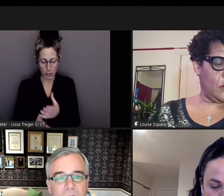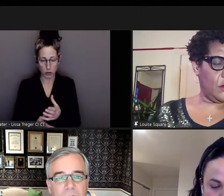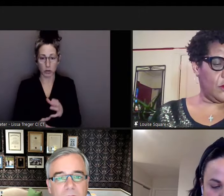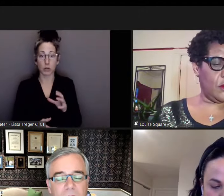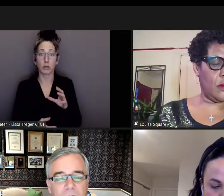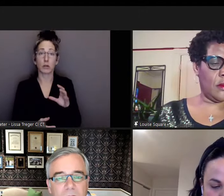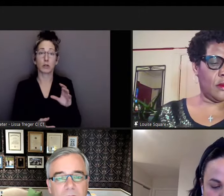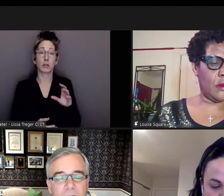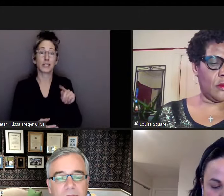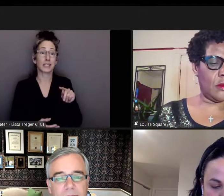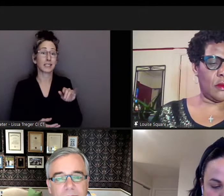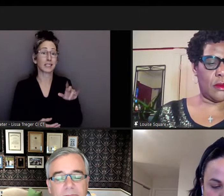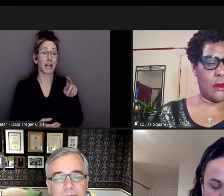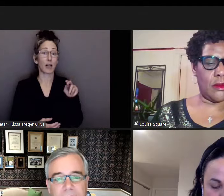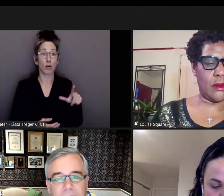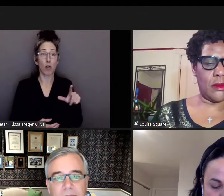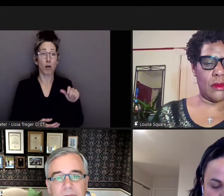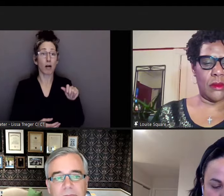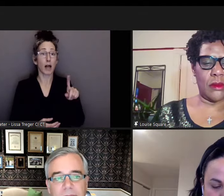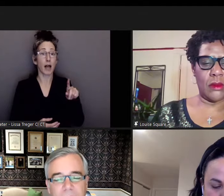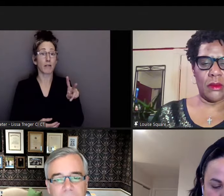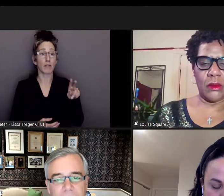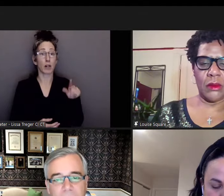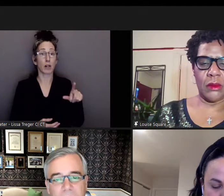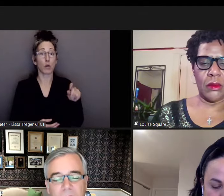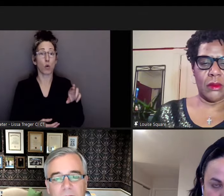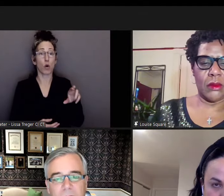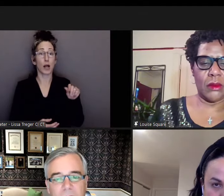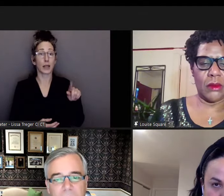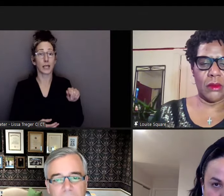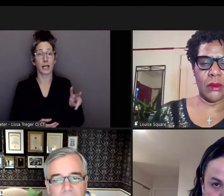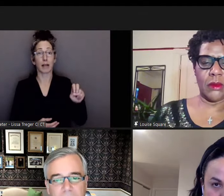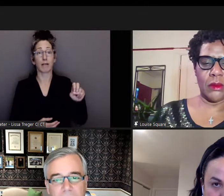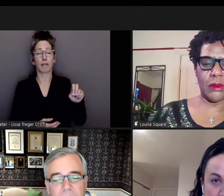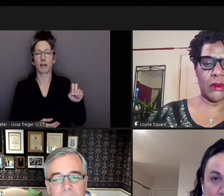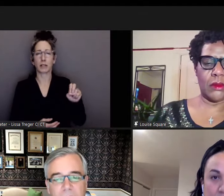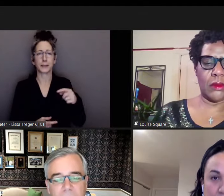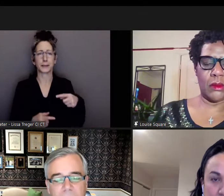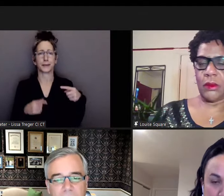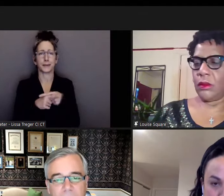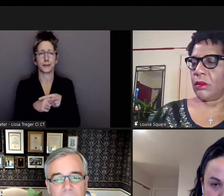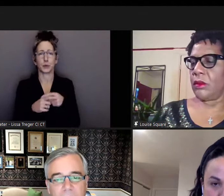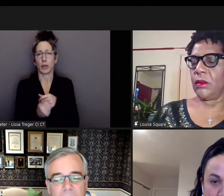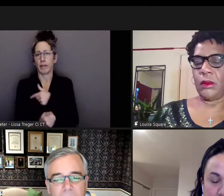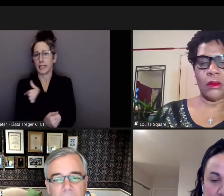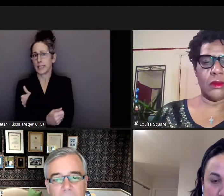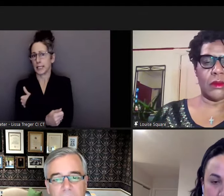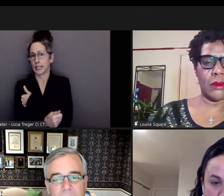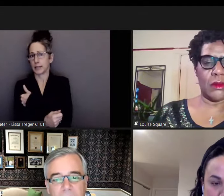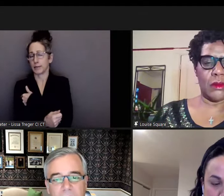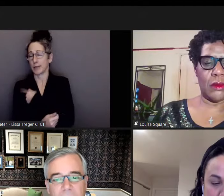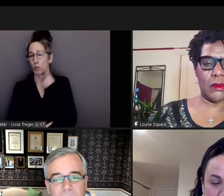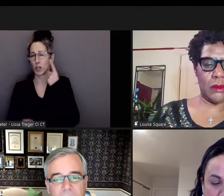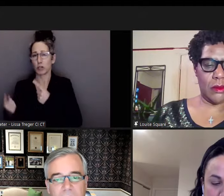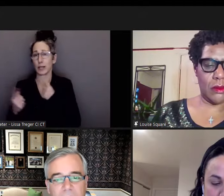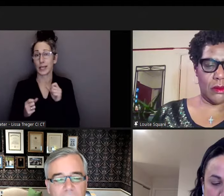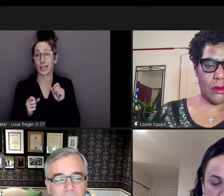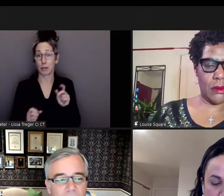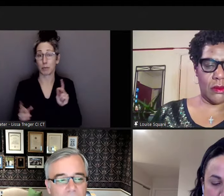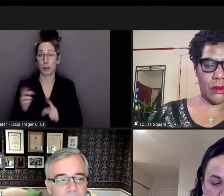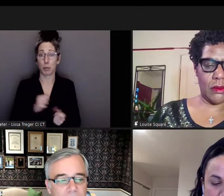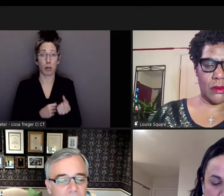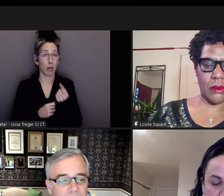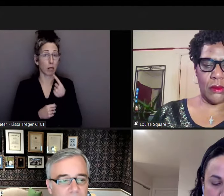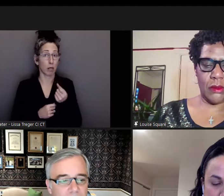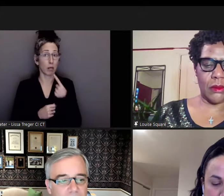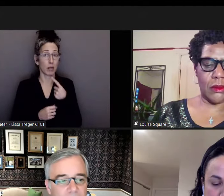products like Tylenol, Advil, or Aleve shortly before or after being vaccinated. They were wondering if people can take those medications around